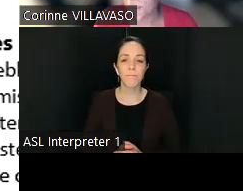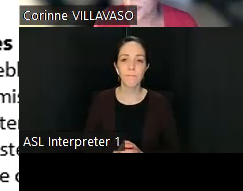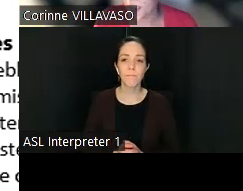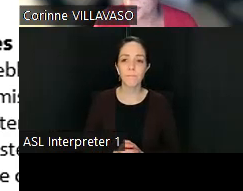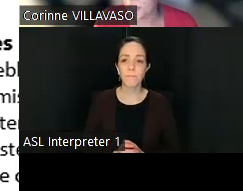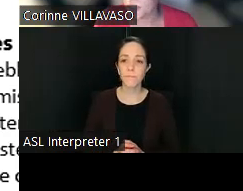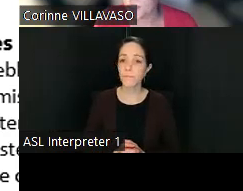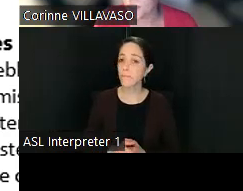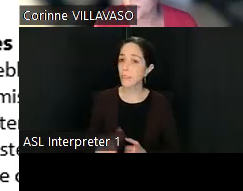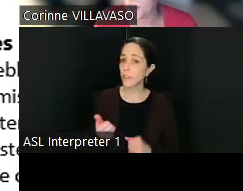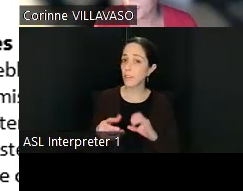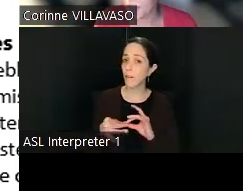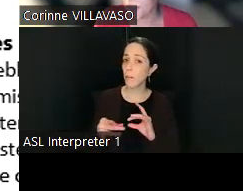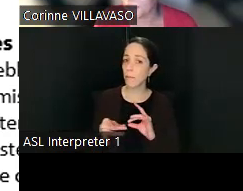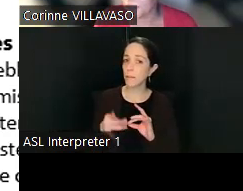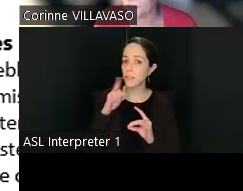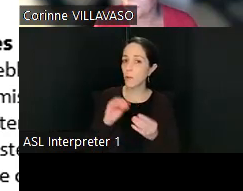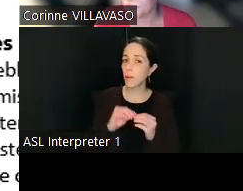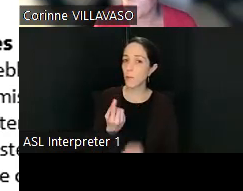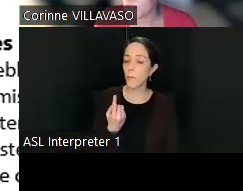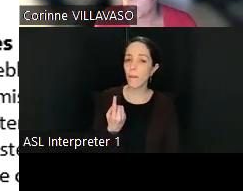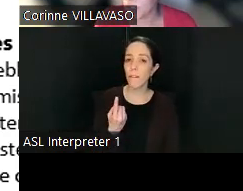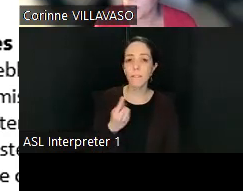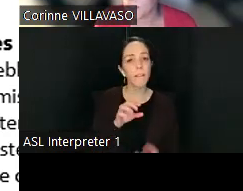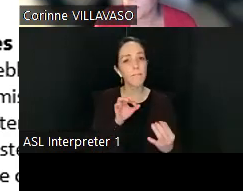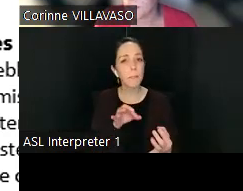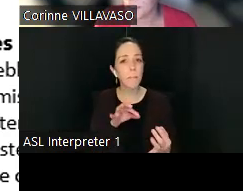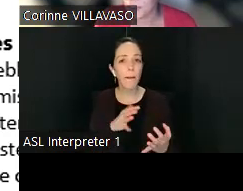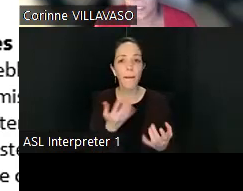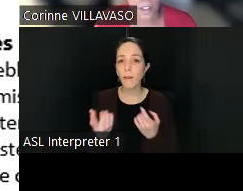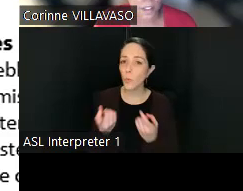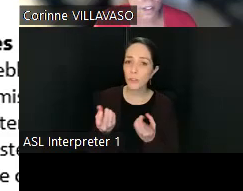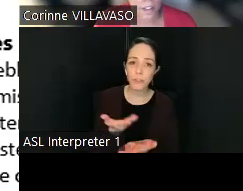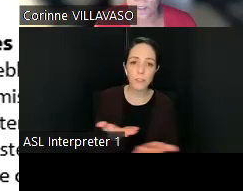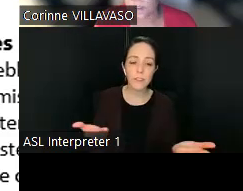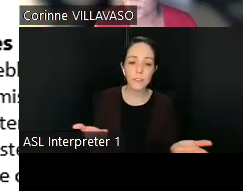Do we have any comments, feedback, questions